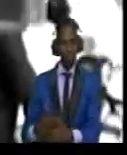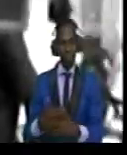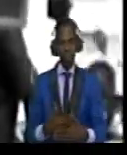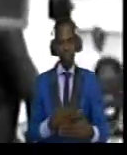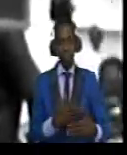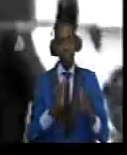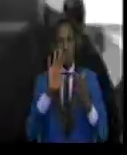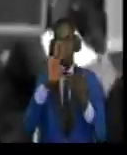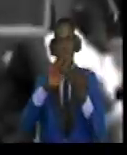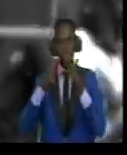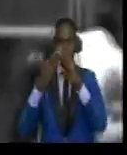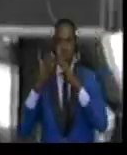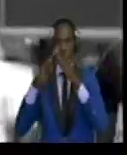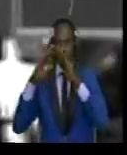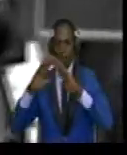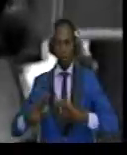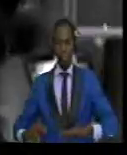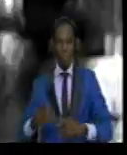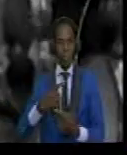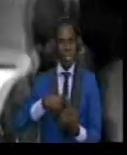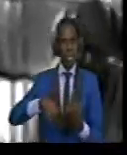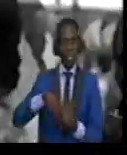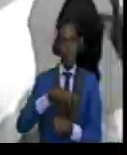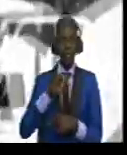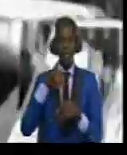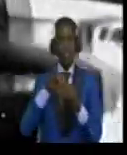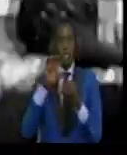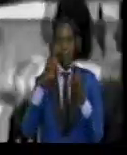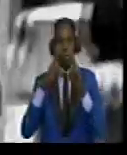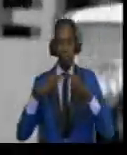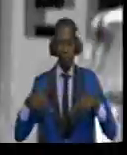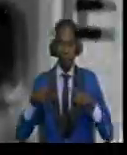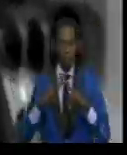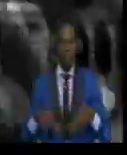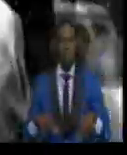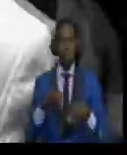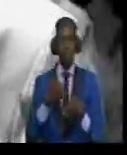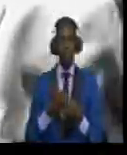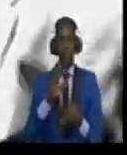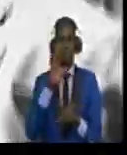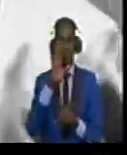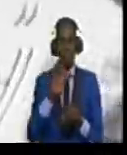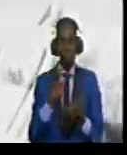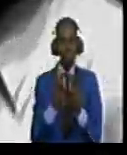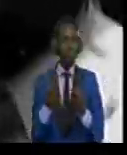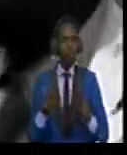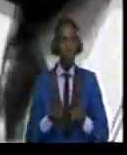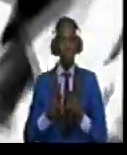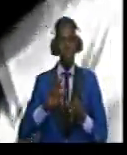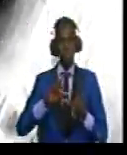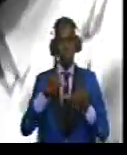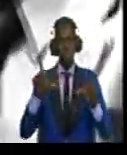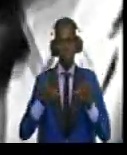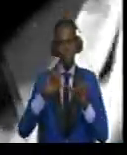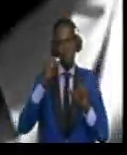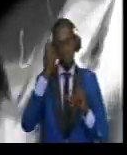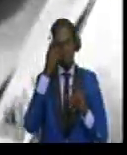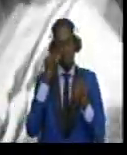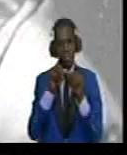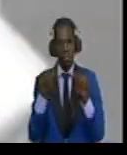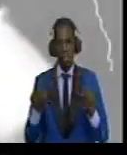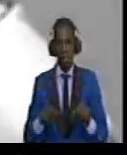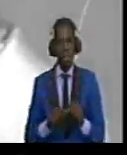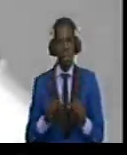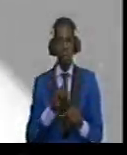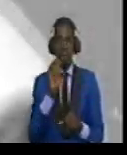That means in your village, that means in your town, that means anywhere, your local government area, province or territory,